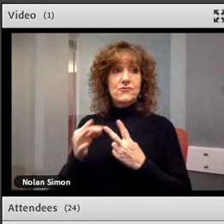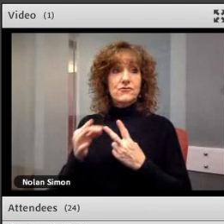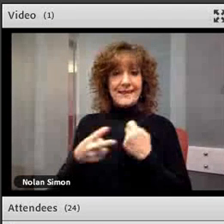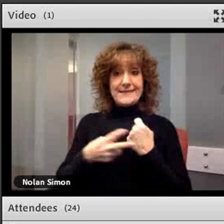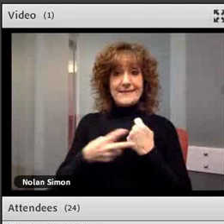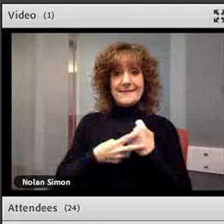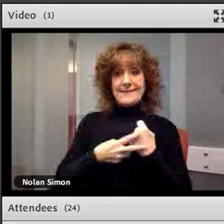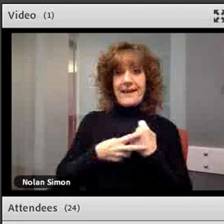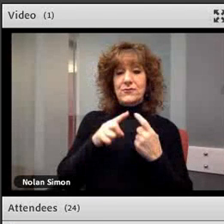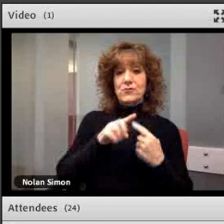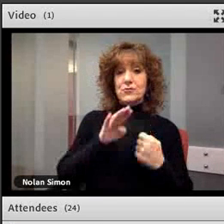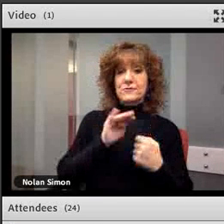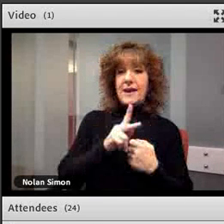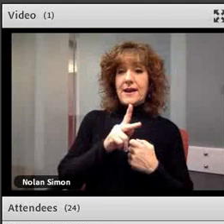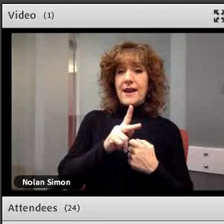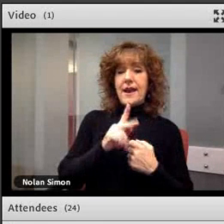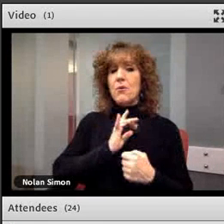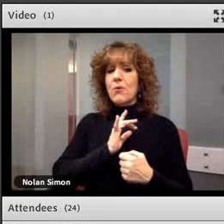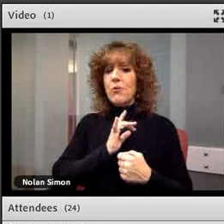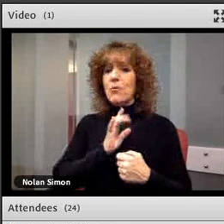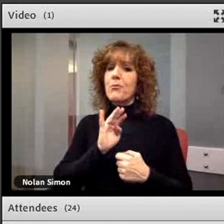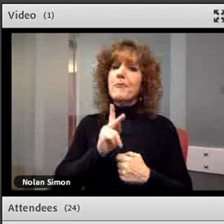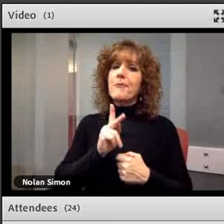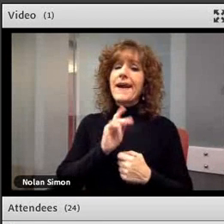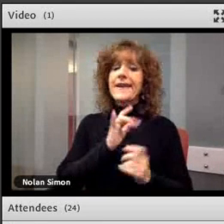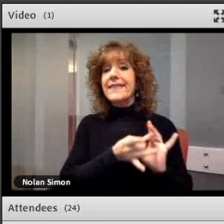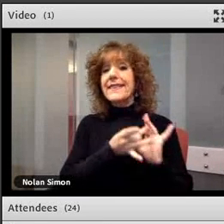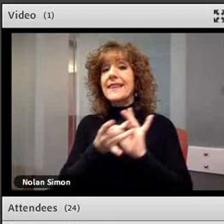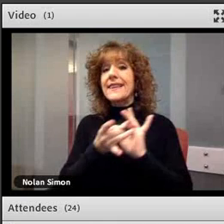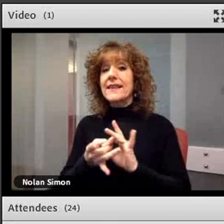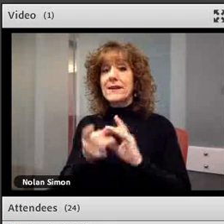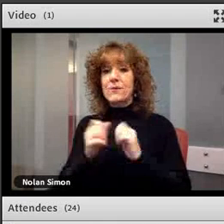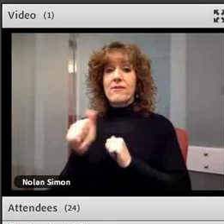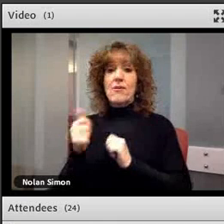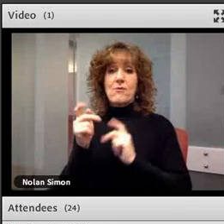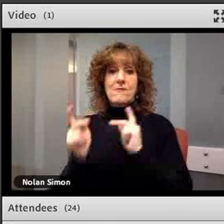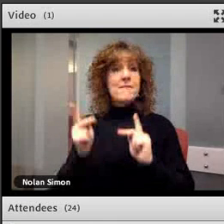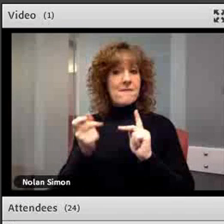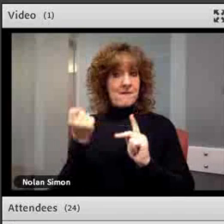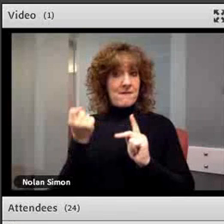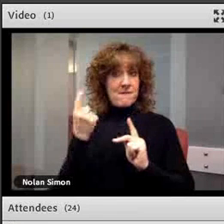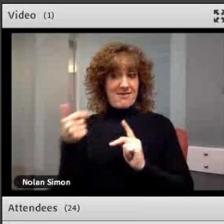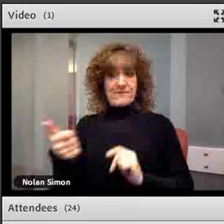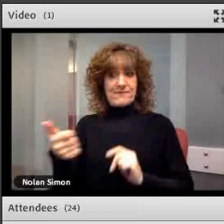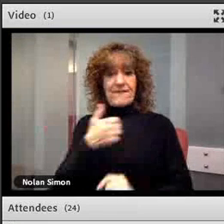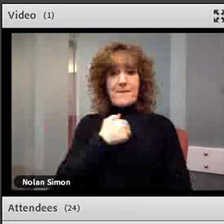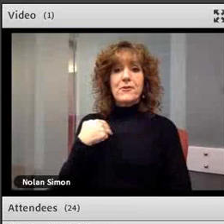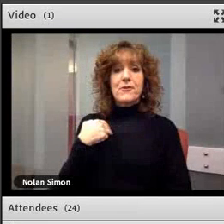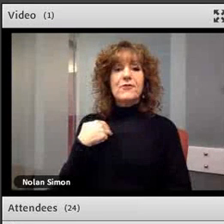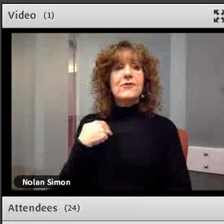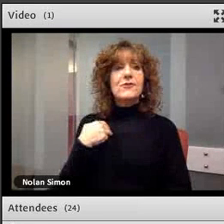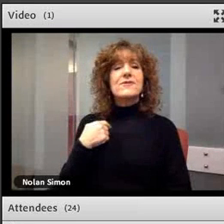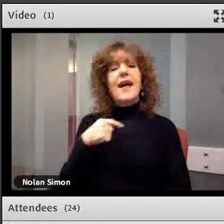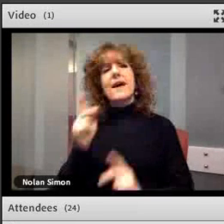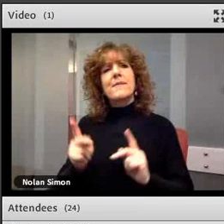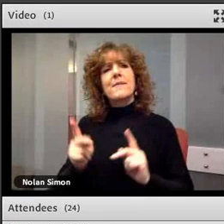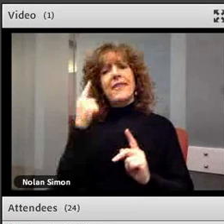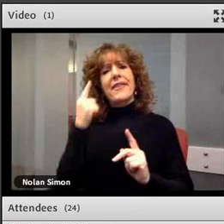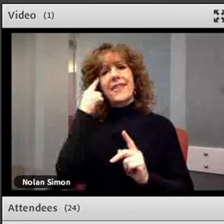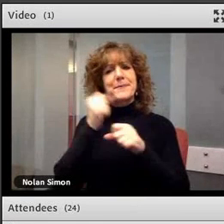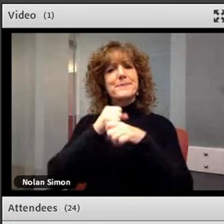your bank. Now the nice thing with the bank is you can link your banks with other people who are members. And I tell people,